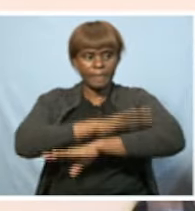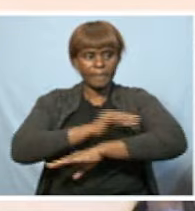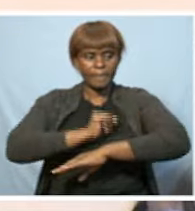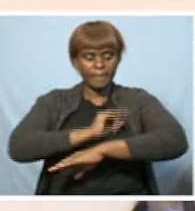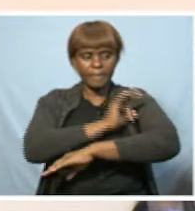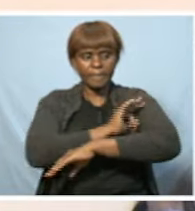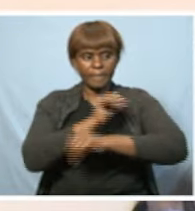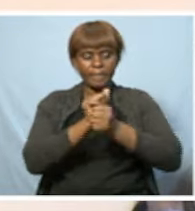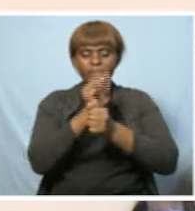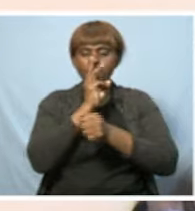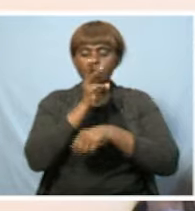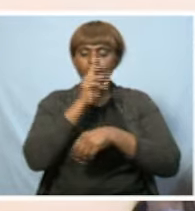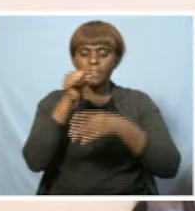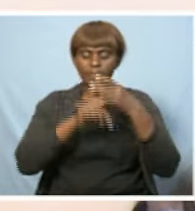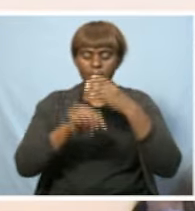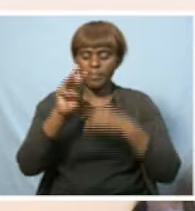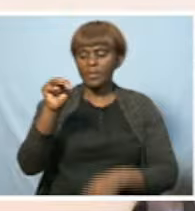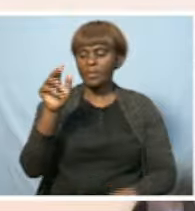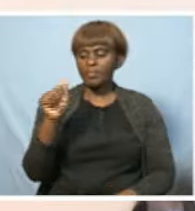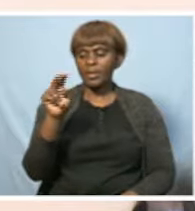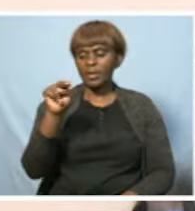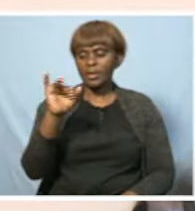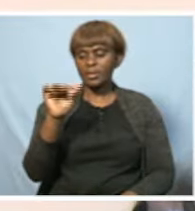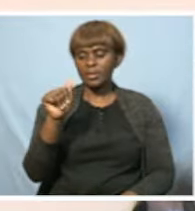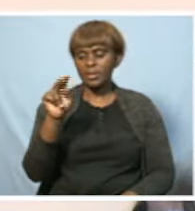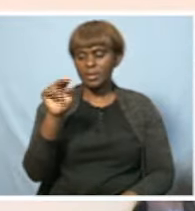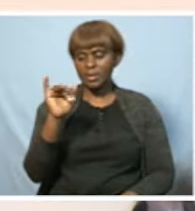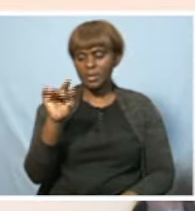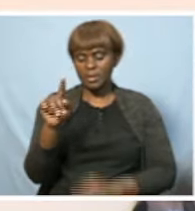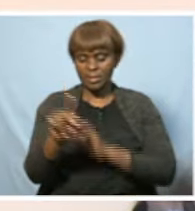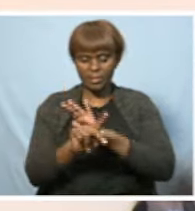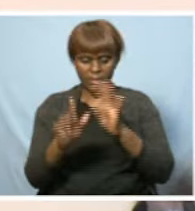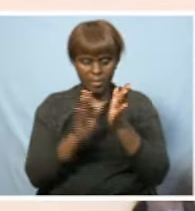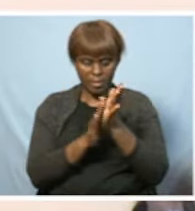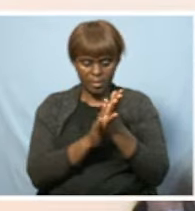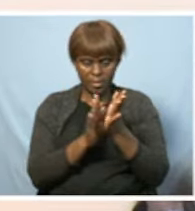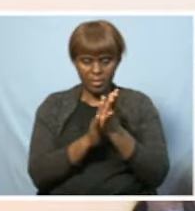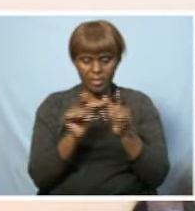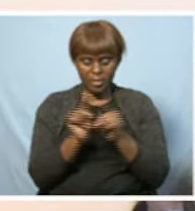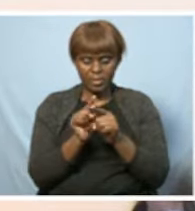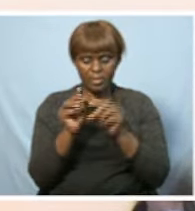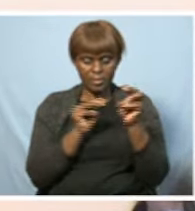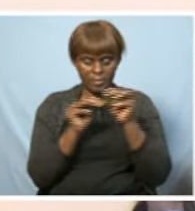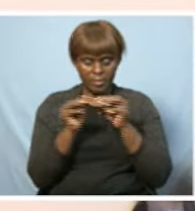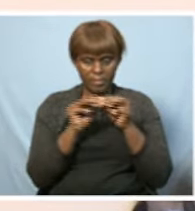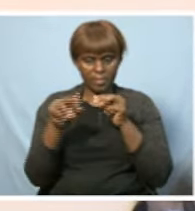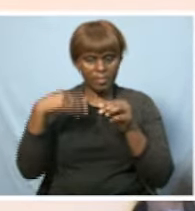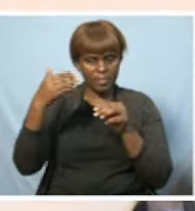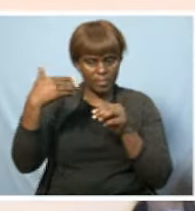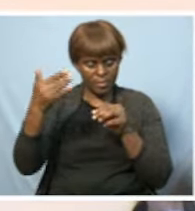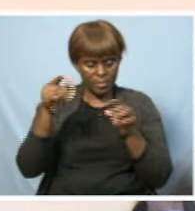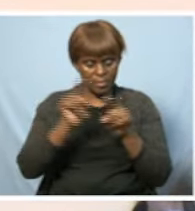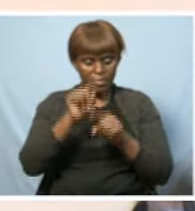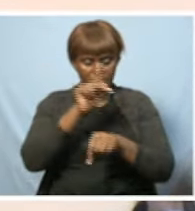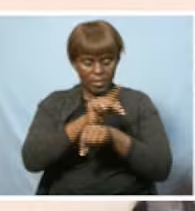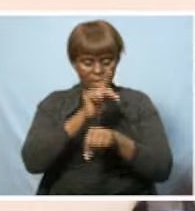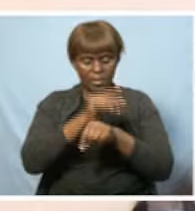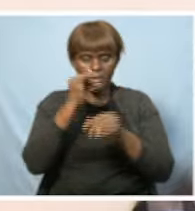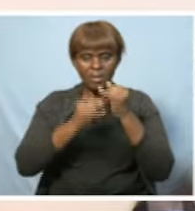of a borehole at Manyane Primary School. Chair, this issue was resolved at interim management later stage, and the project was